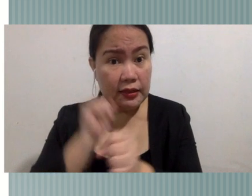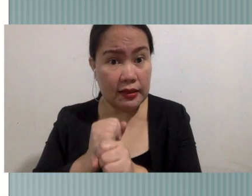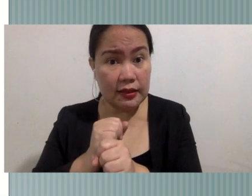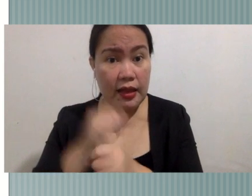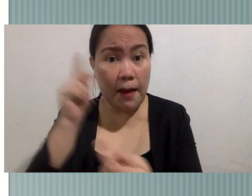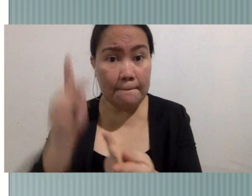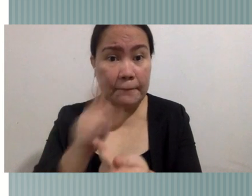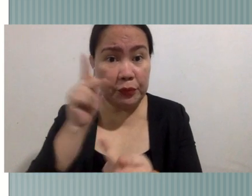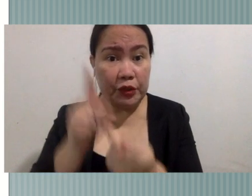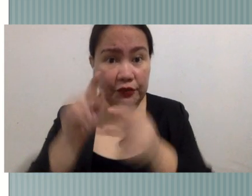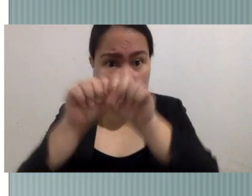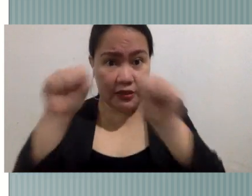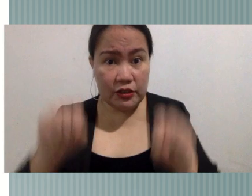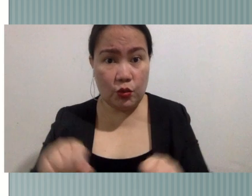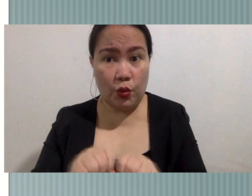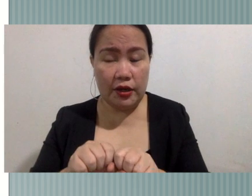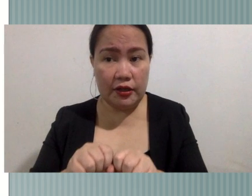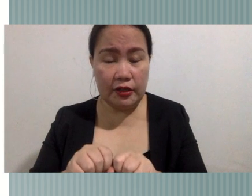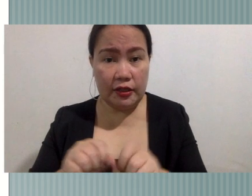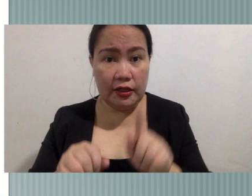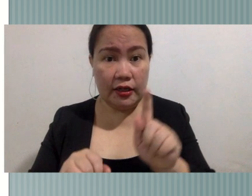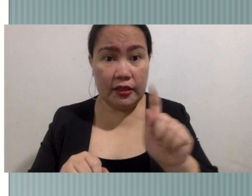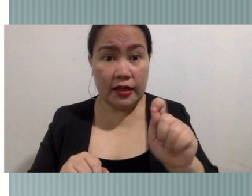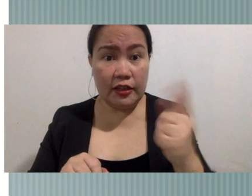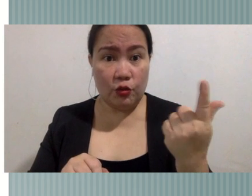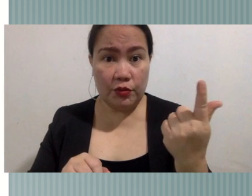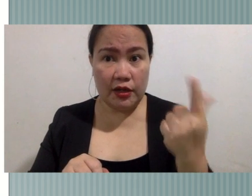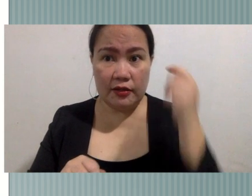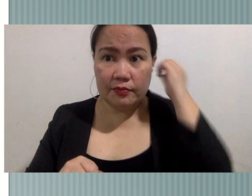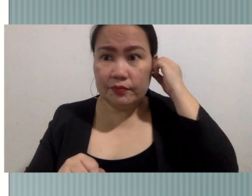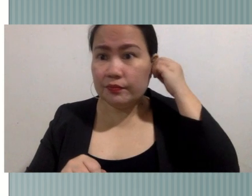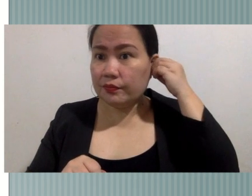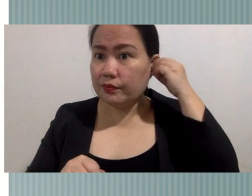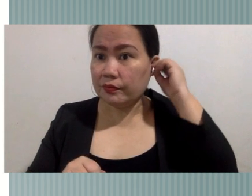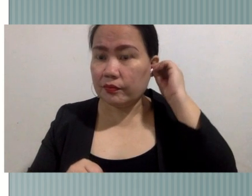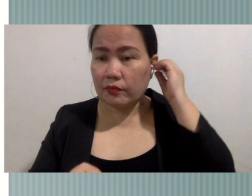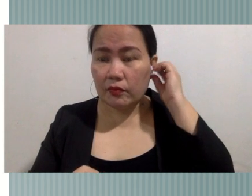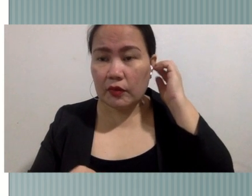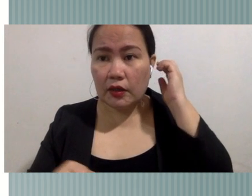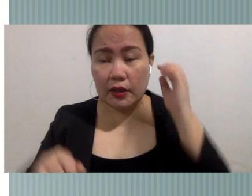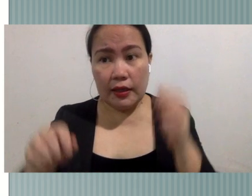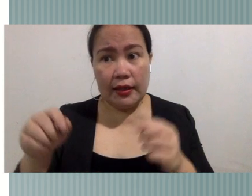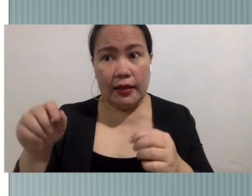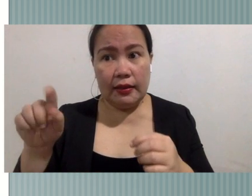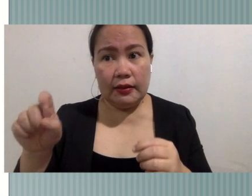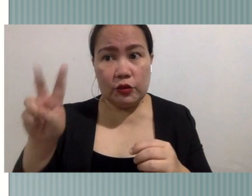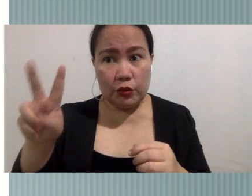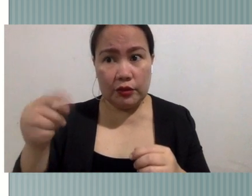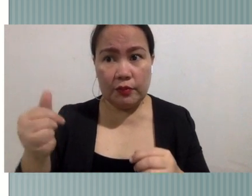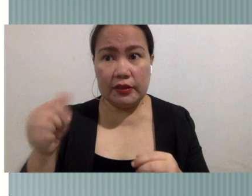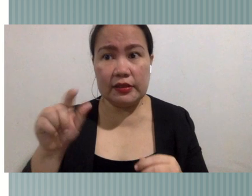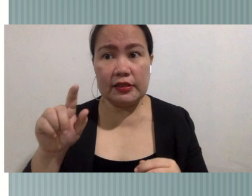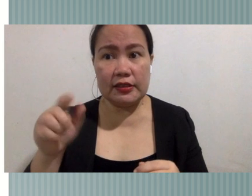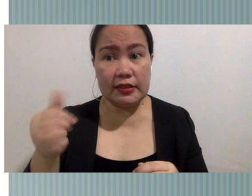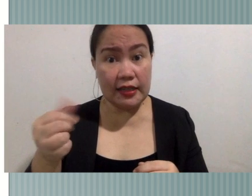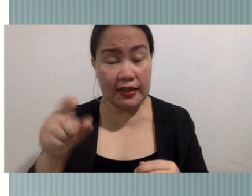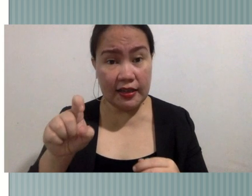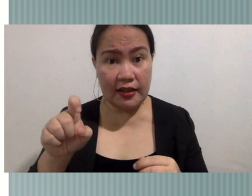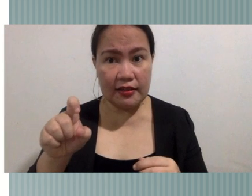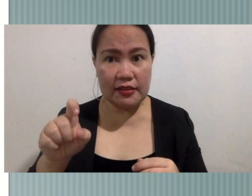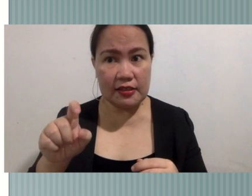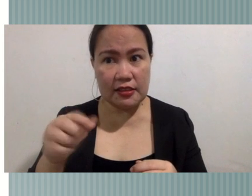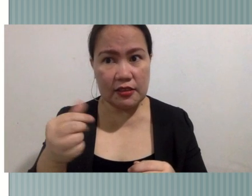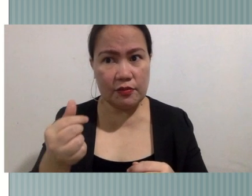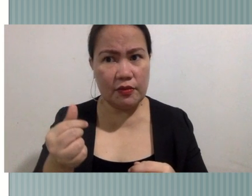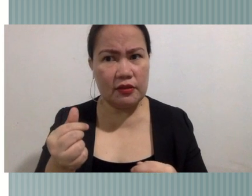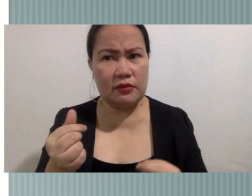squared trinomials. Okay. X squared plus 10x plus. Okay,